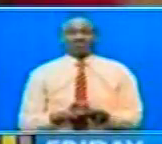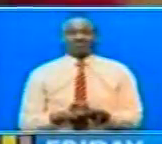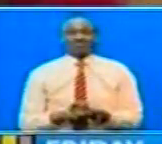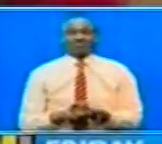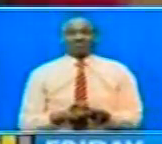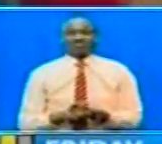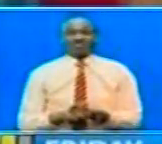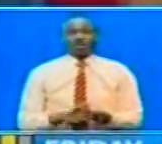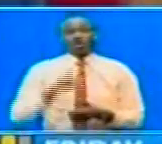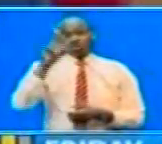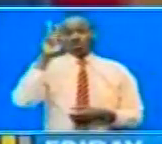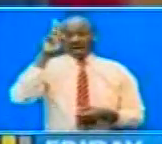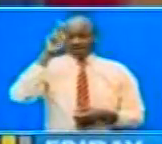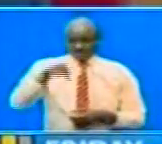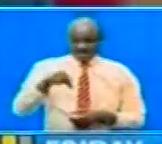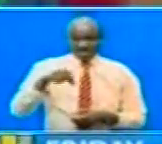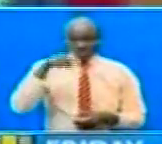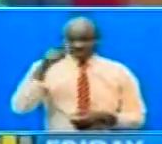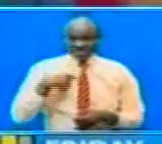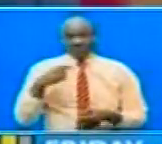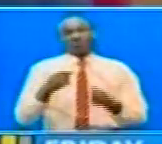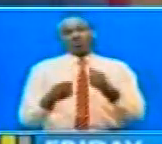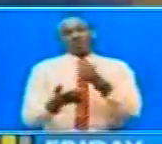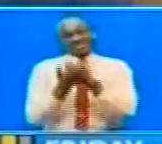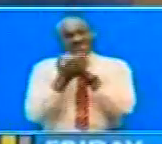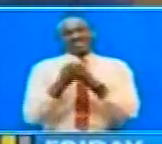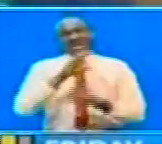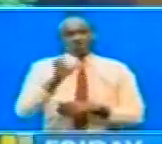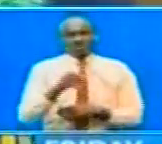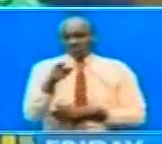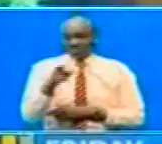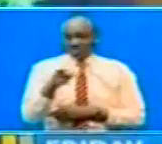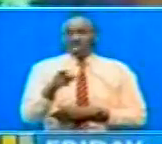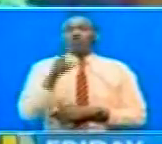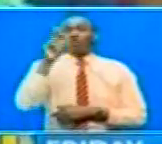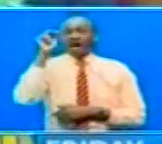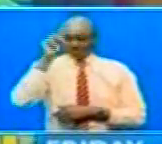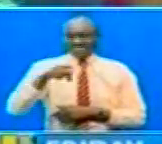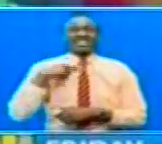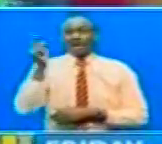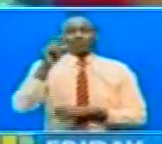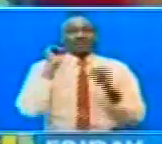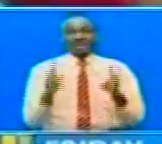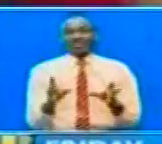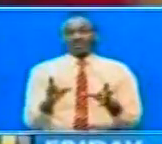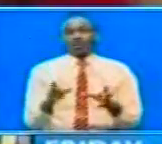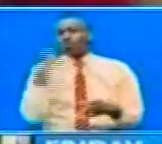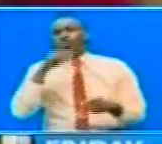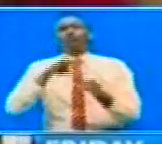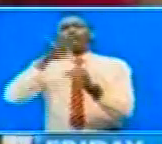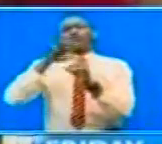So URP only exists in counties. Hakuna URP Nairobi. Nani aliwachagua